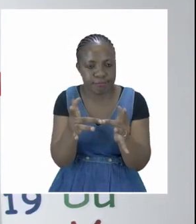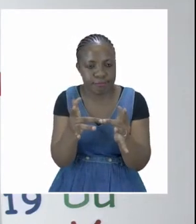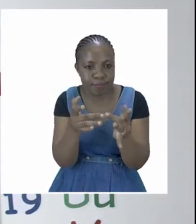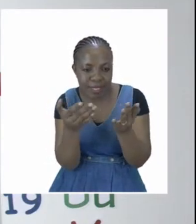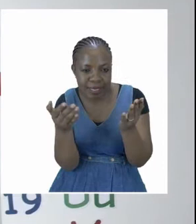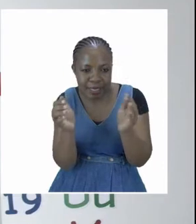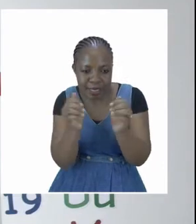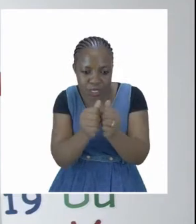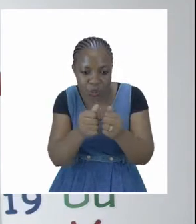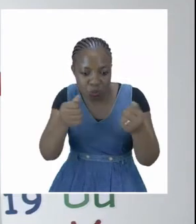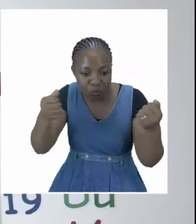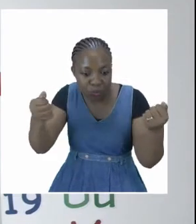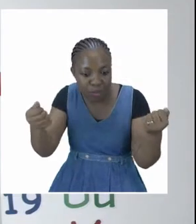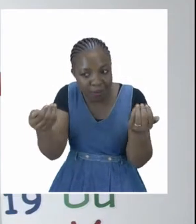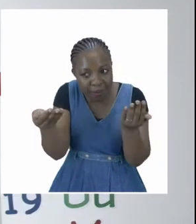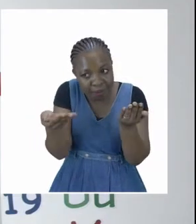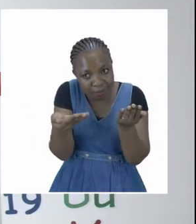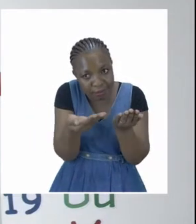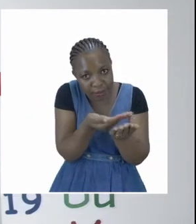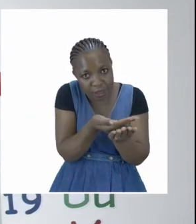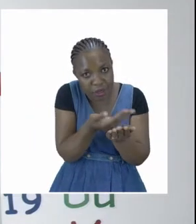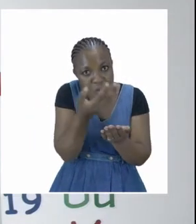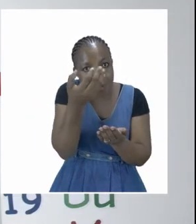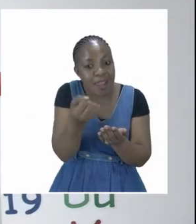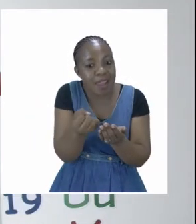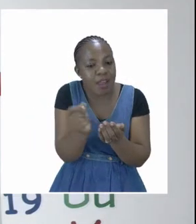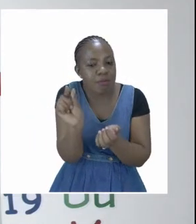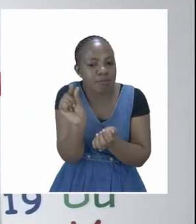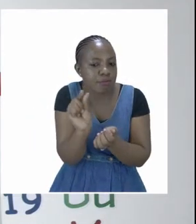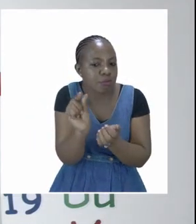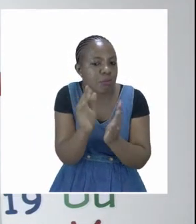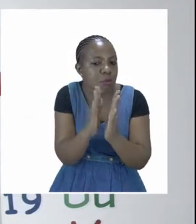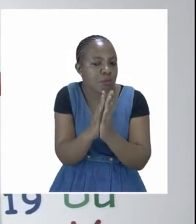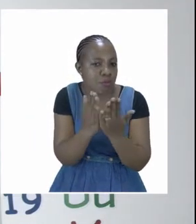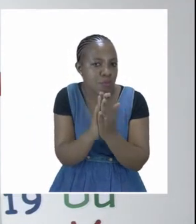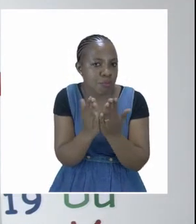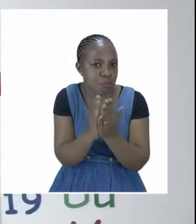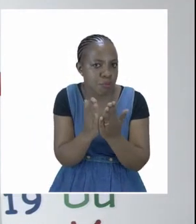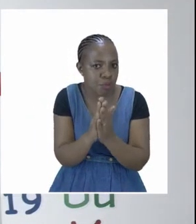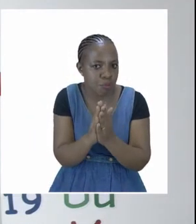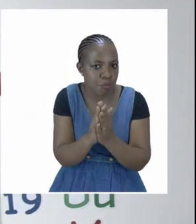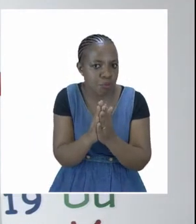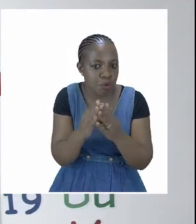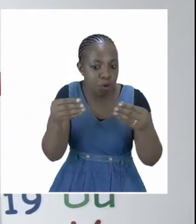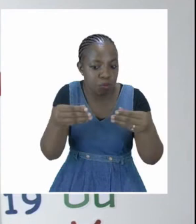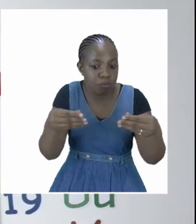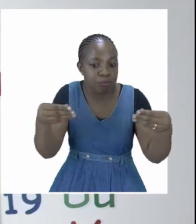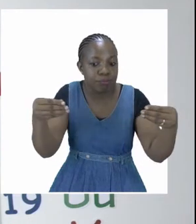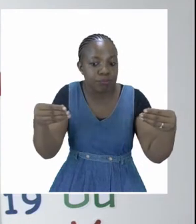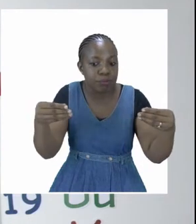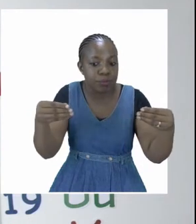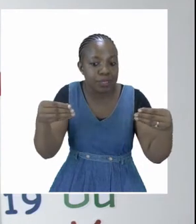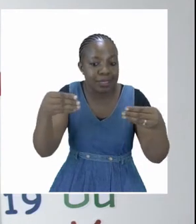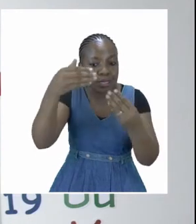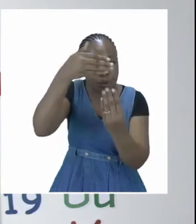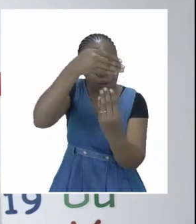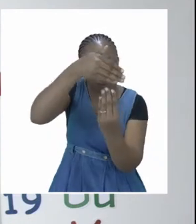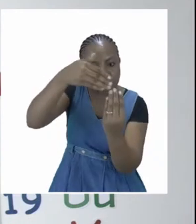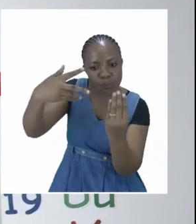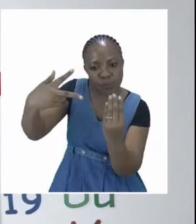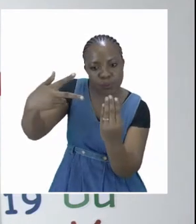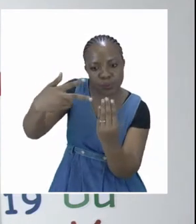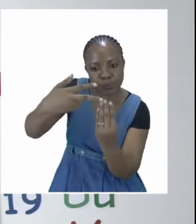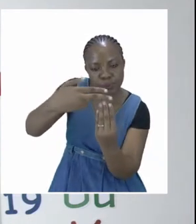newspapers, there is an insert of the lesson booklet. Please cut the top of the lesson